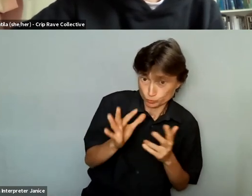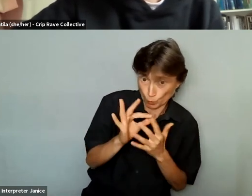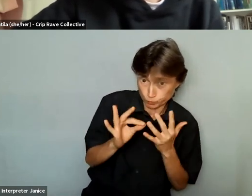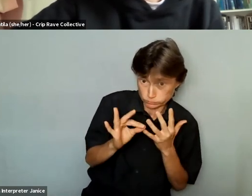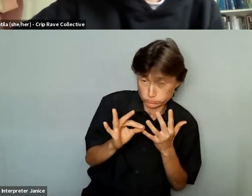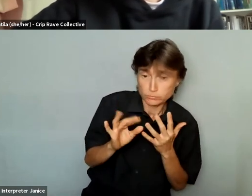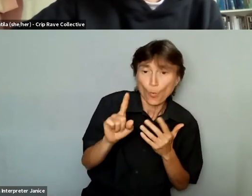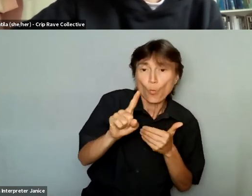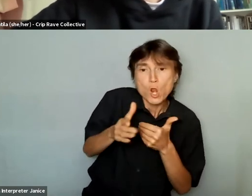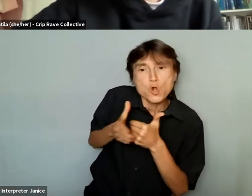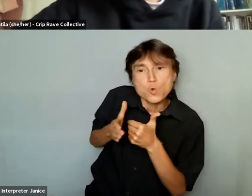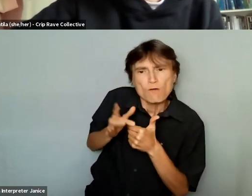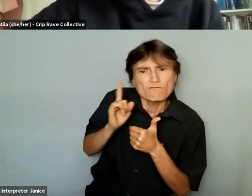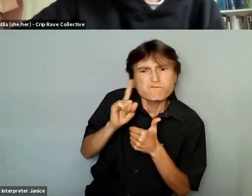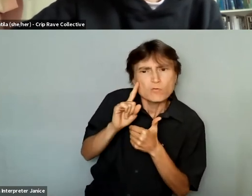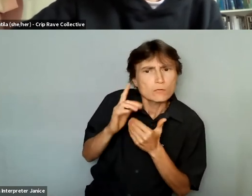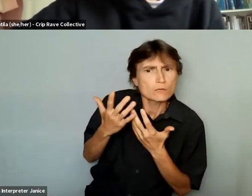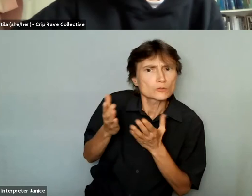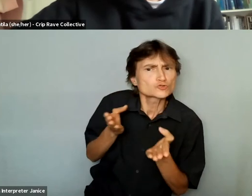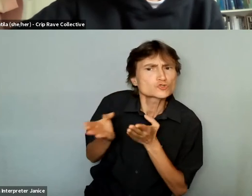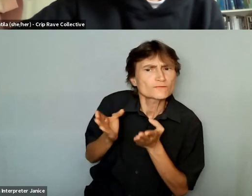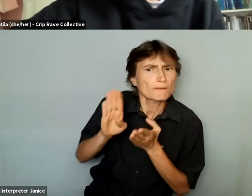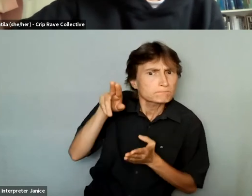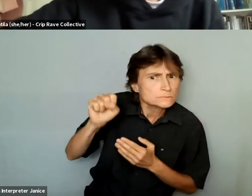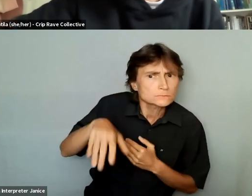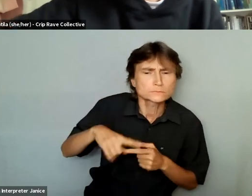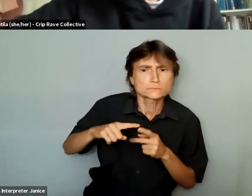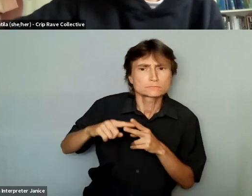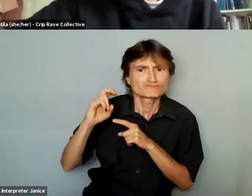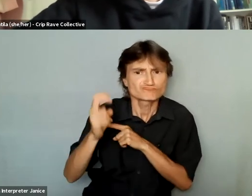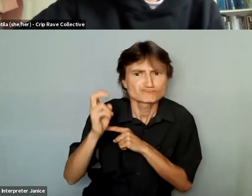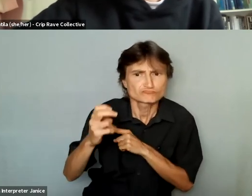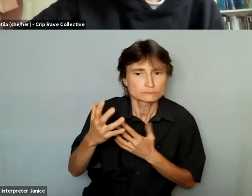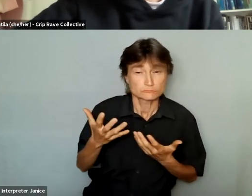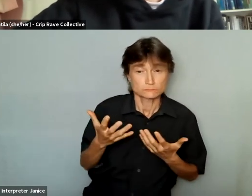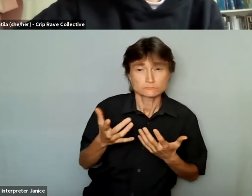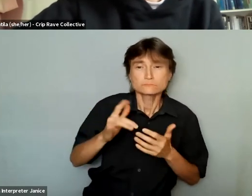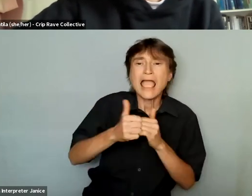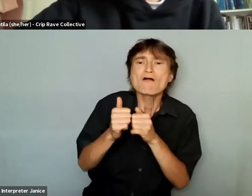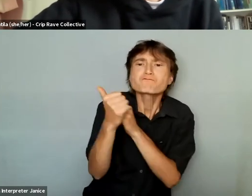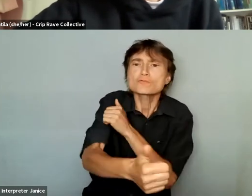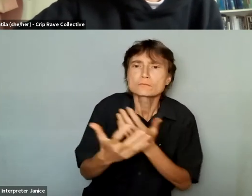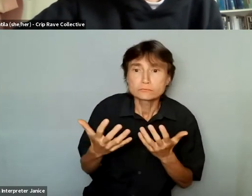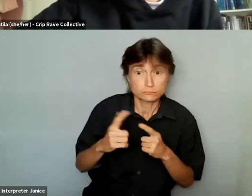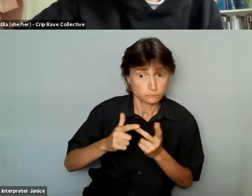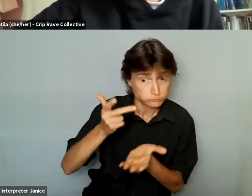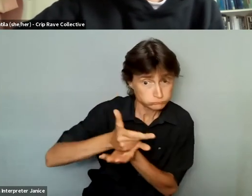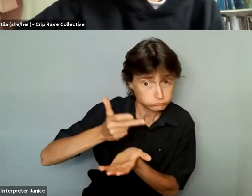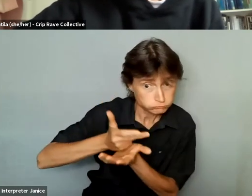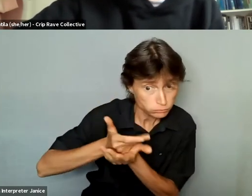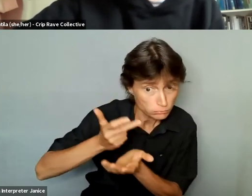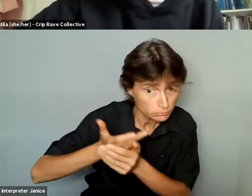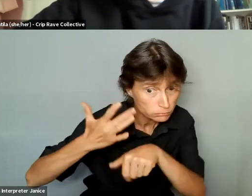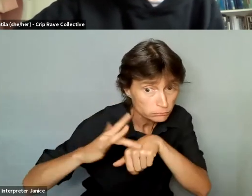nearest transit options, what the distance is like, you know, if there's parking, if there's